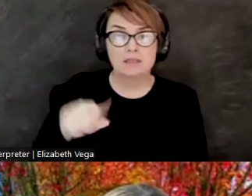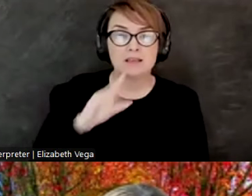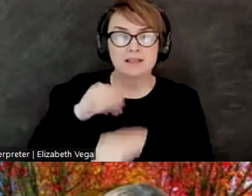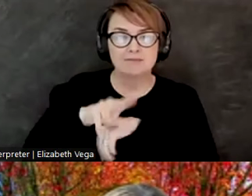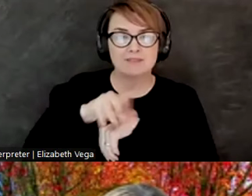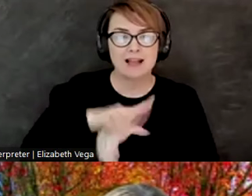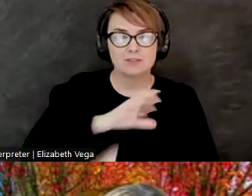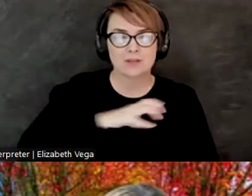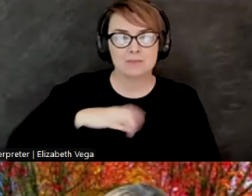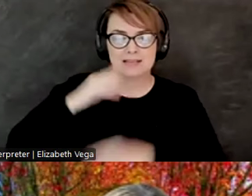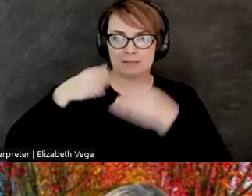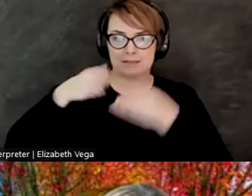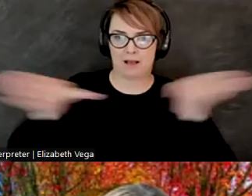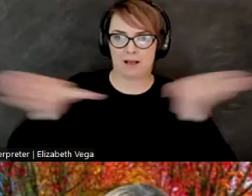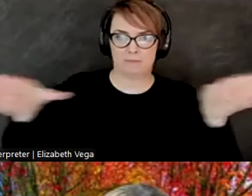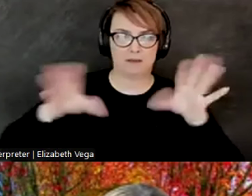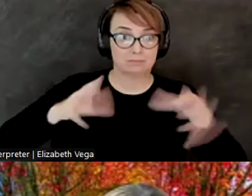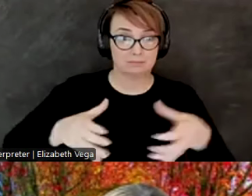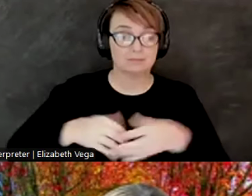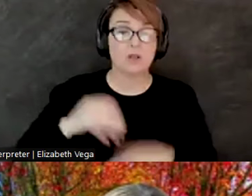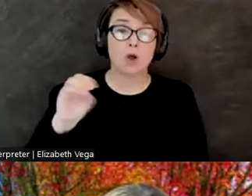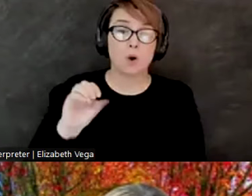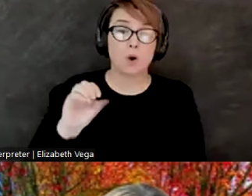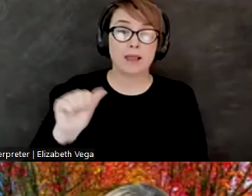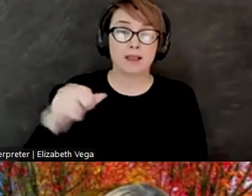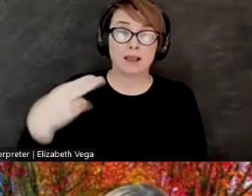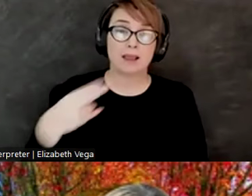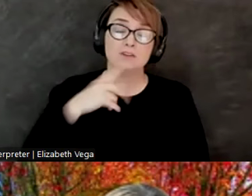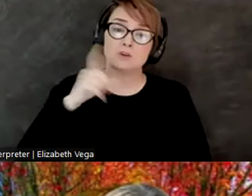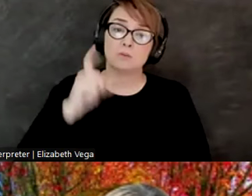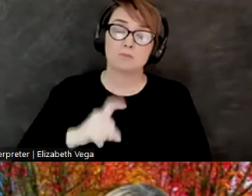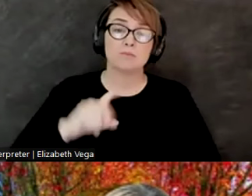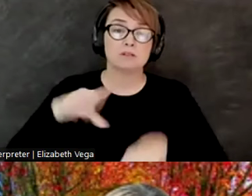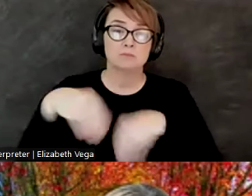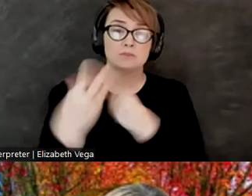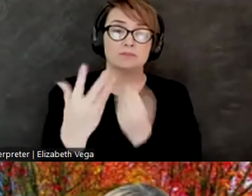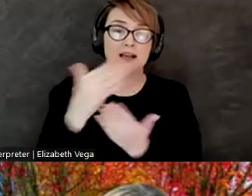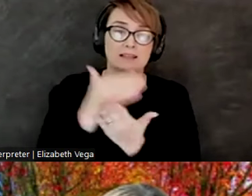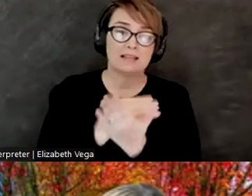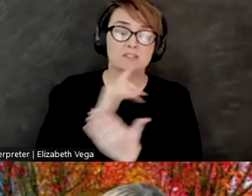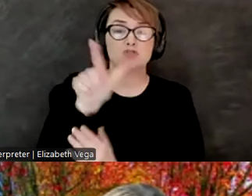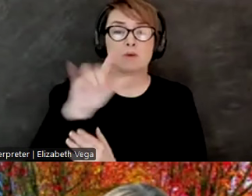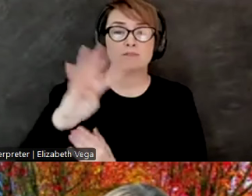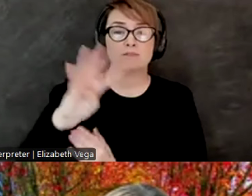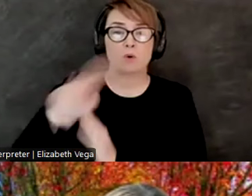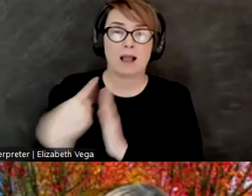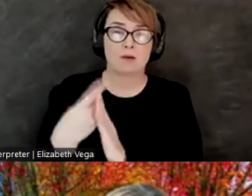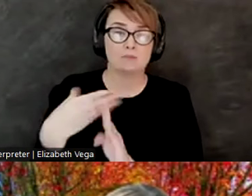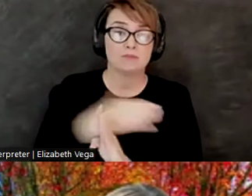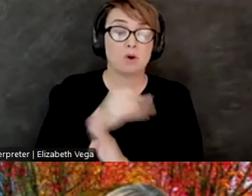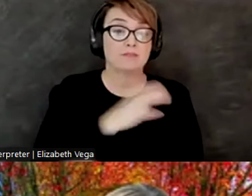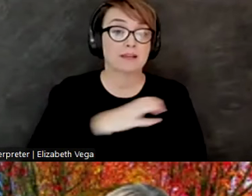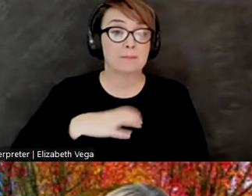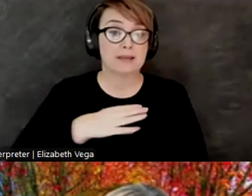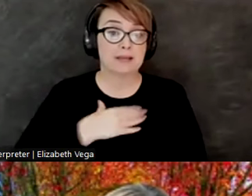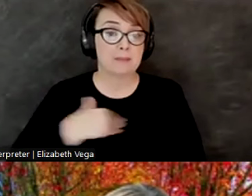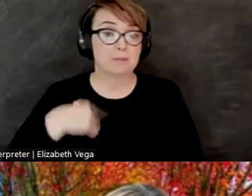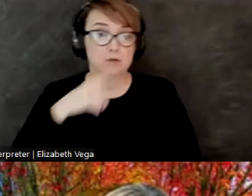OAH is required to post a list 24 hours in advance of each meeting of committee members who have indicated they will be